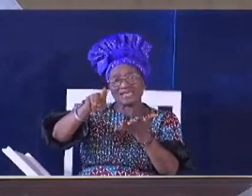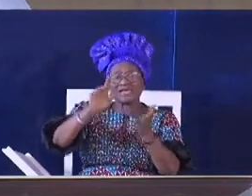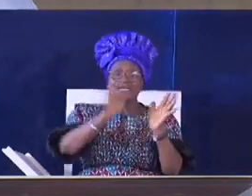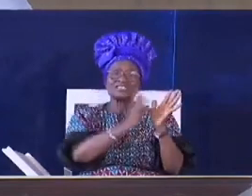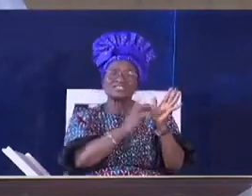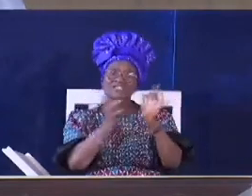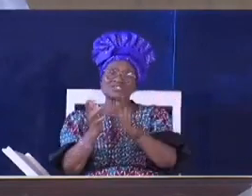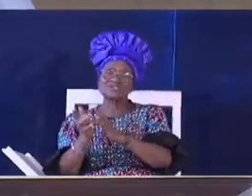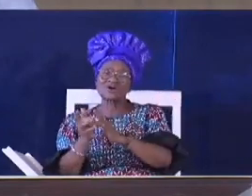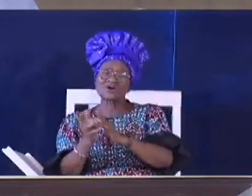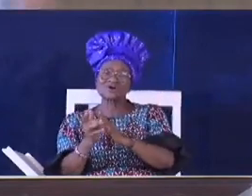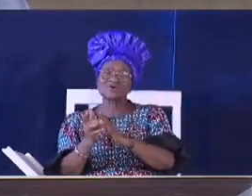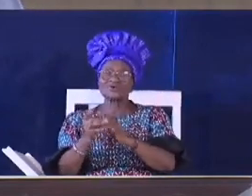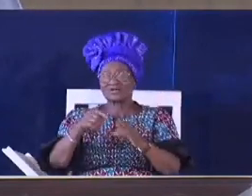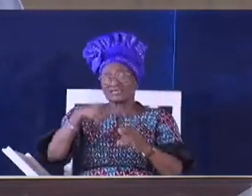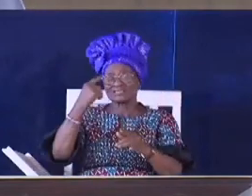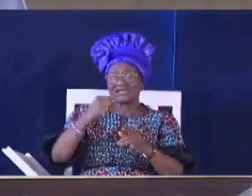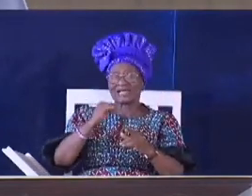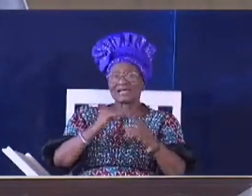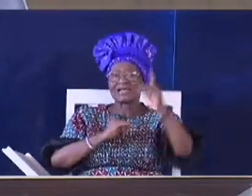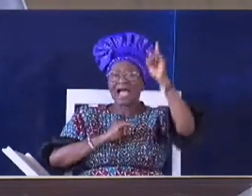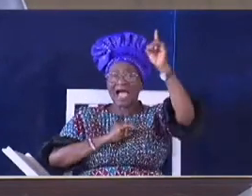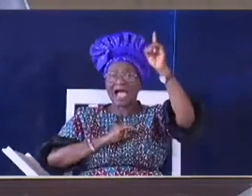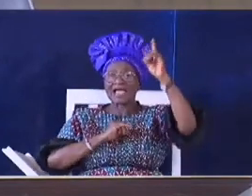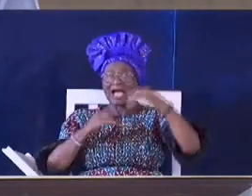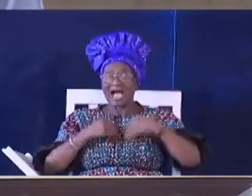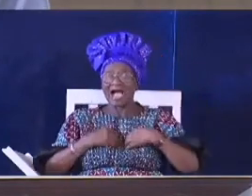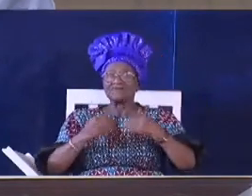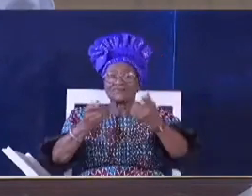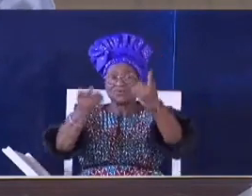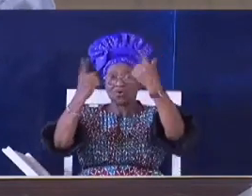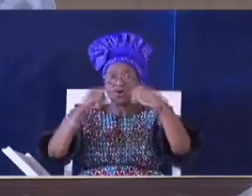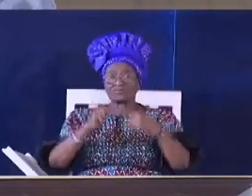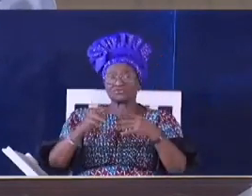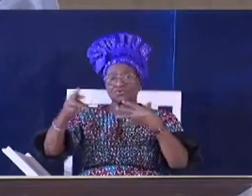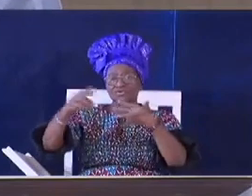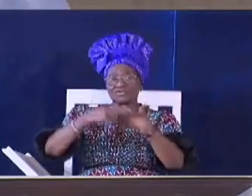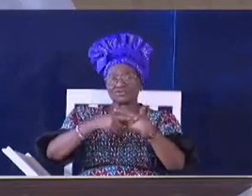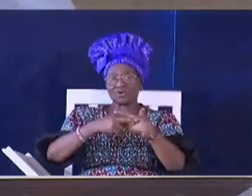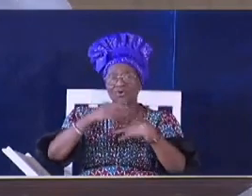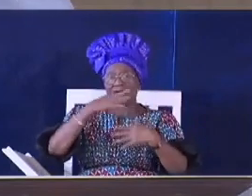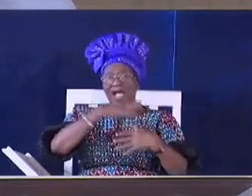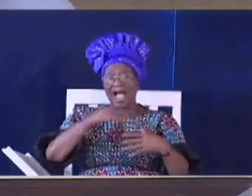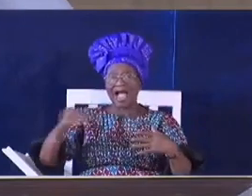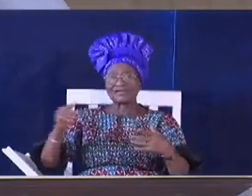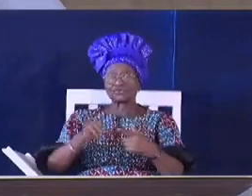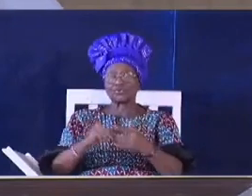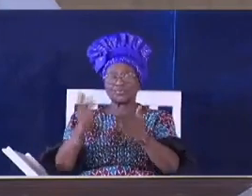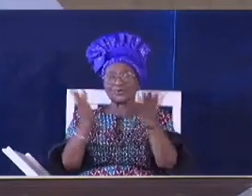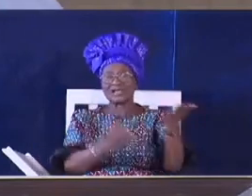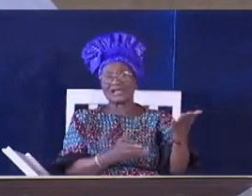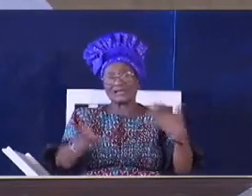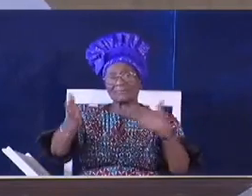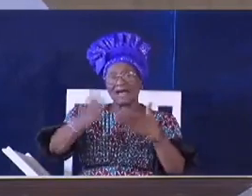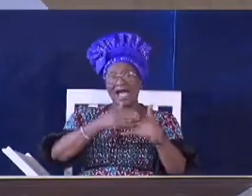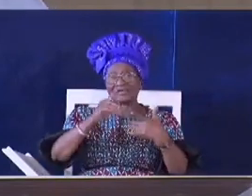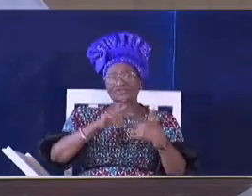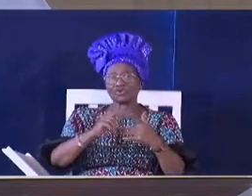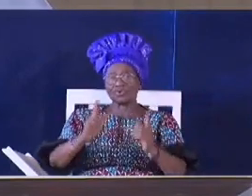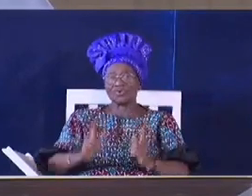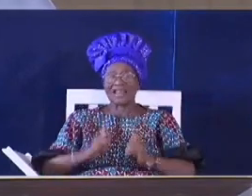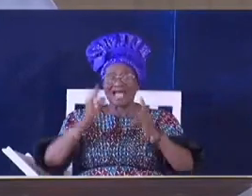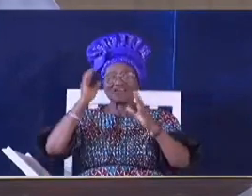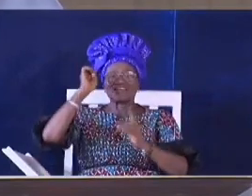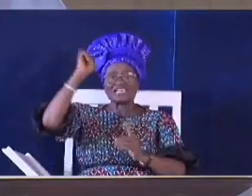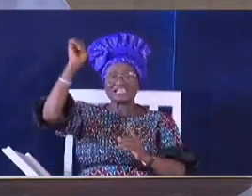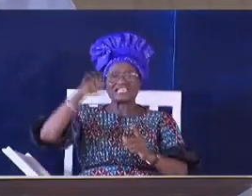Jesus Christ said, I've come to restore and to bring back to life. He said in John